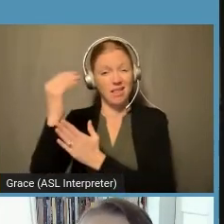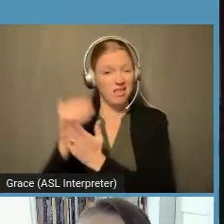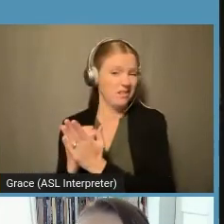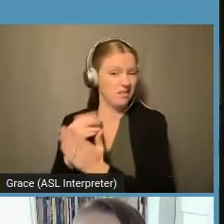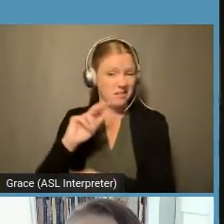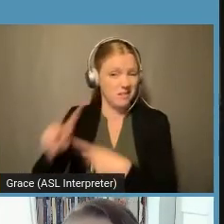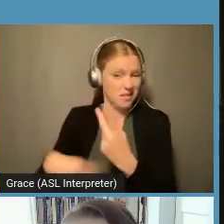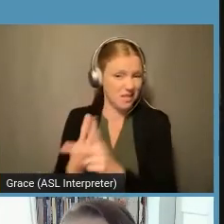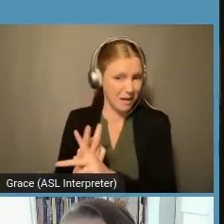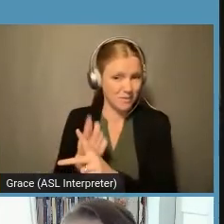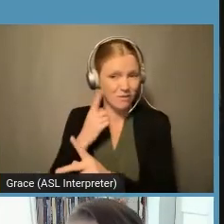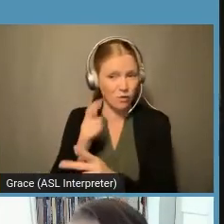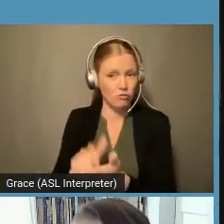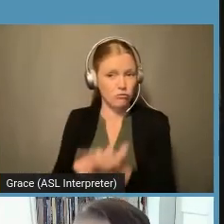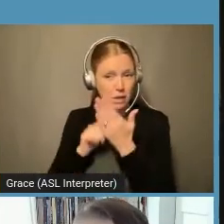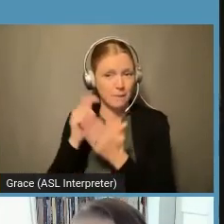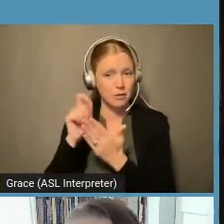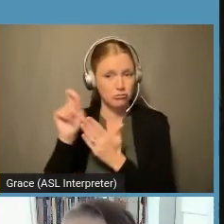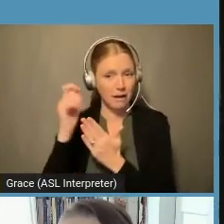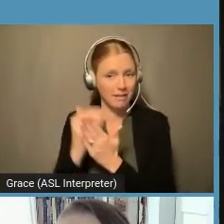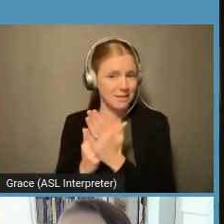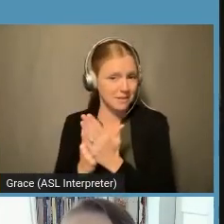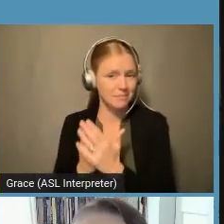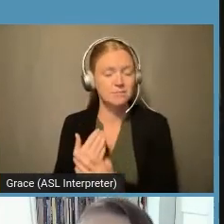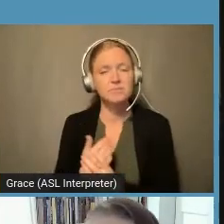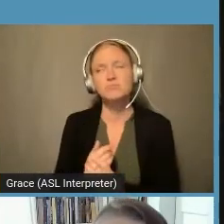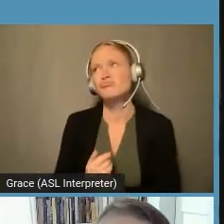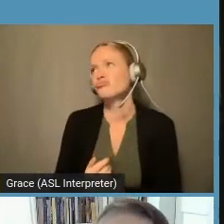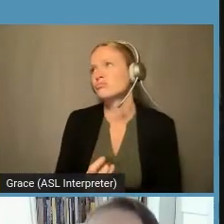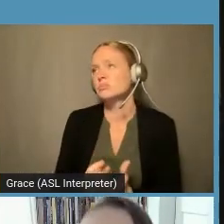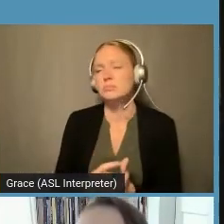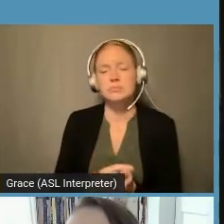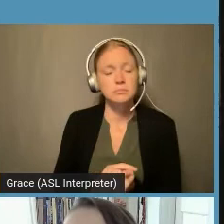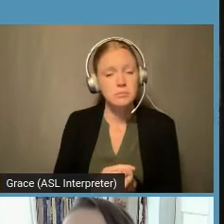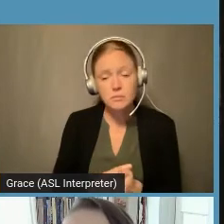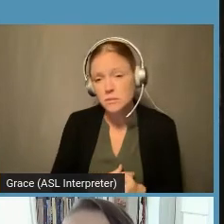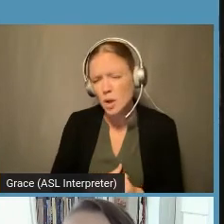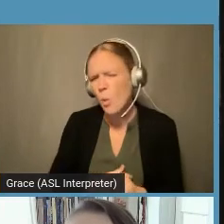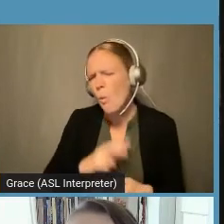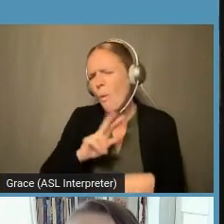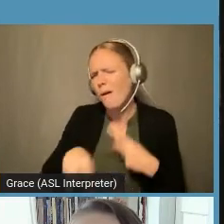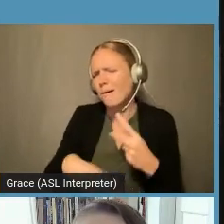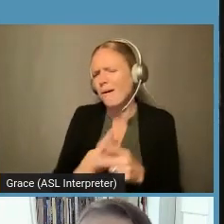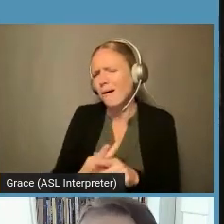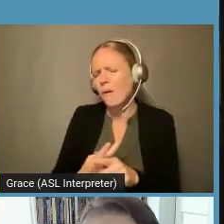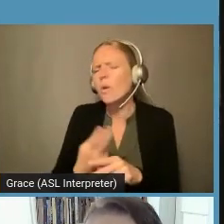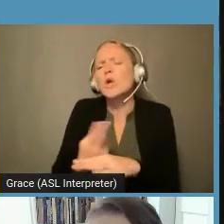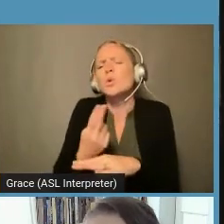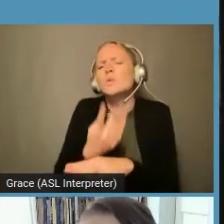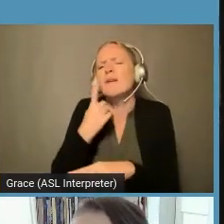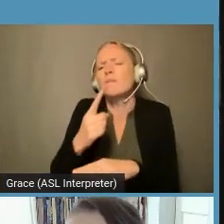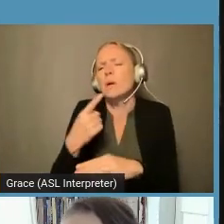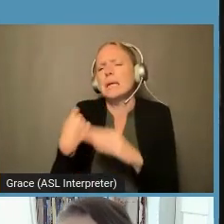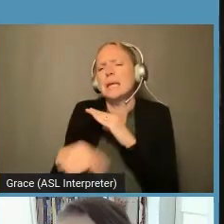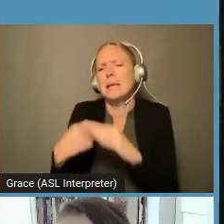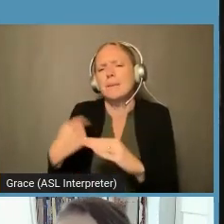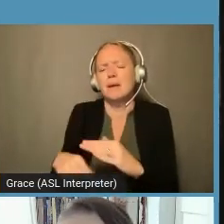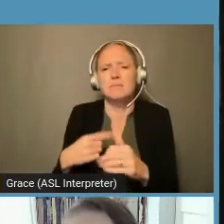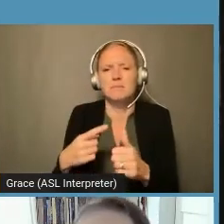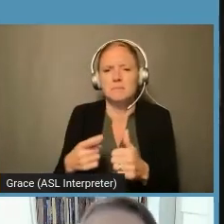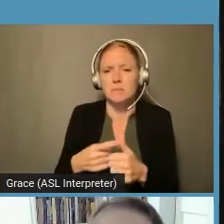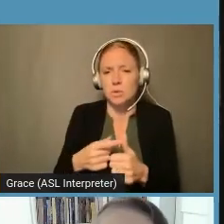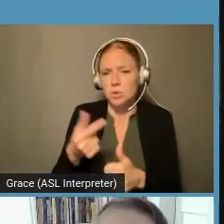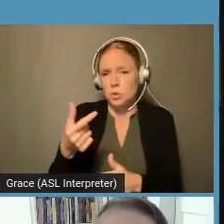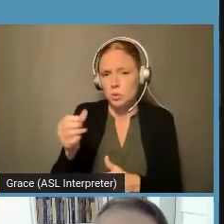this requirements checklist. So it could be, what are you using to send email? Do you use Google Analytics or something